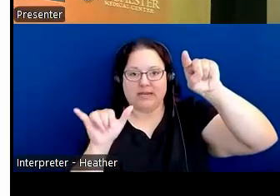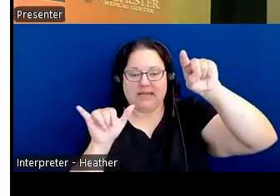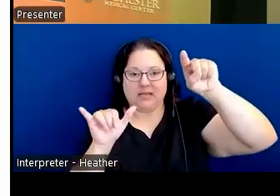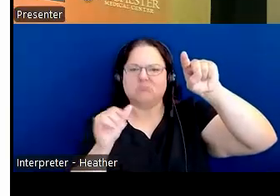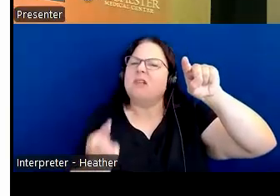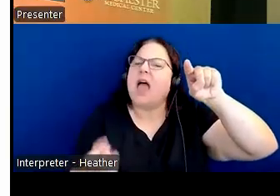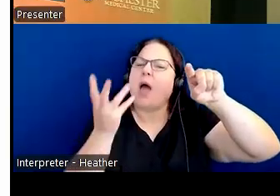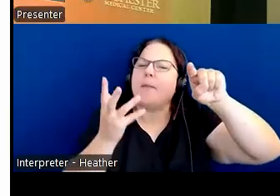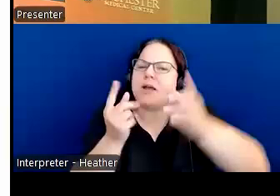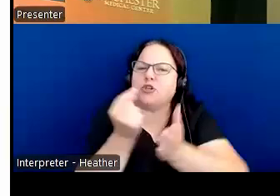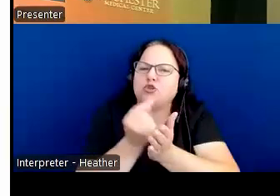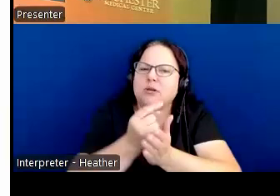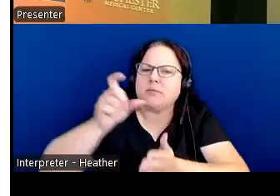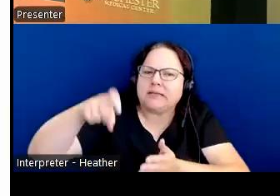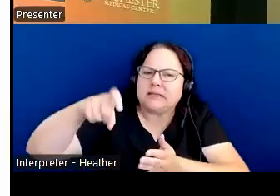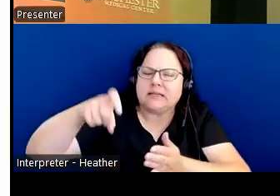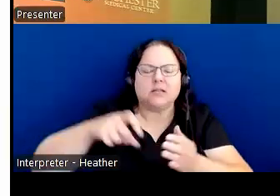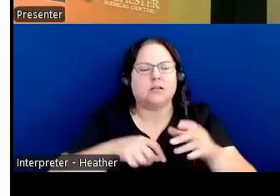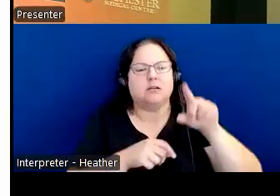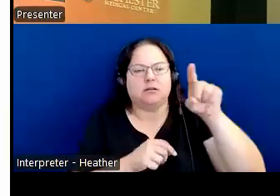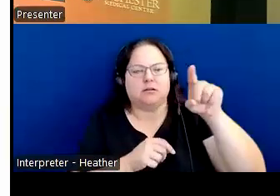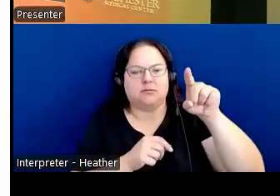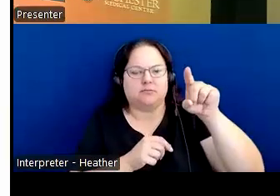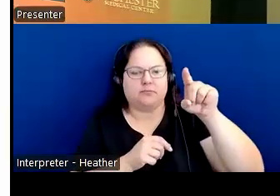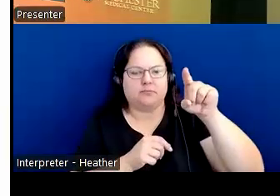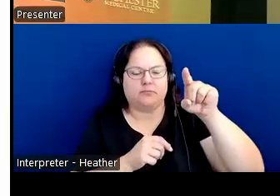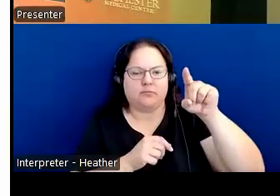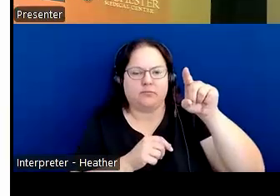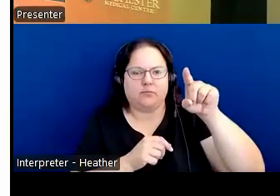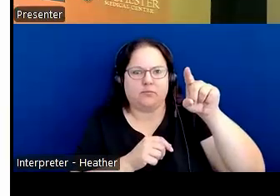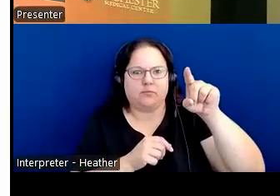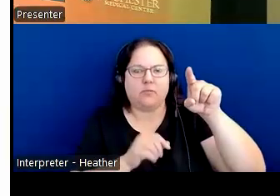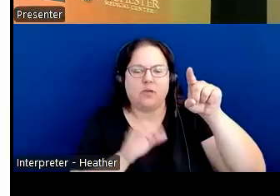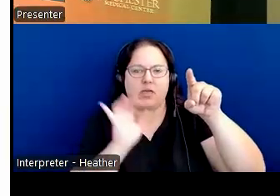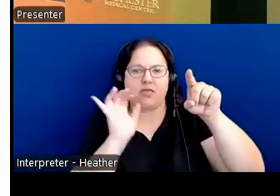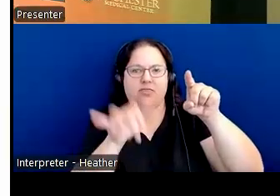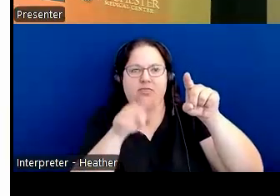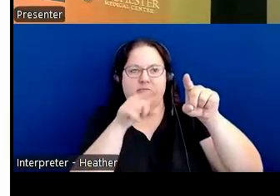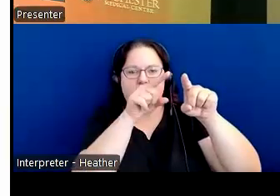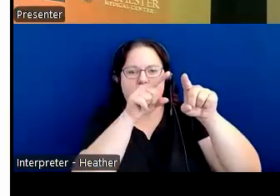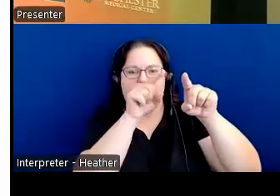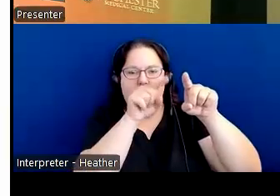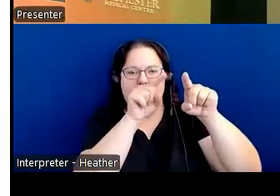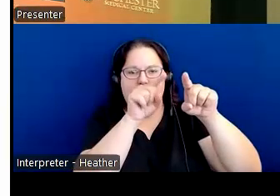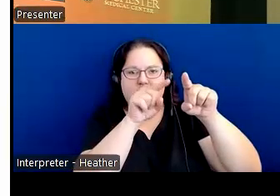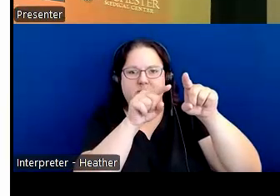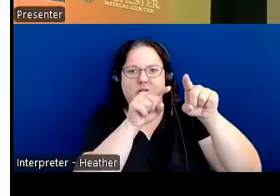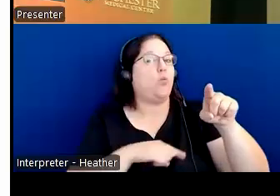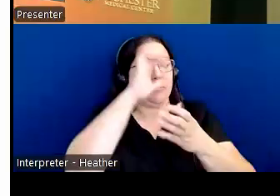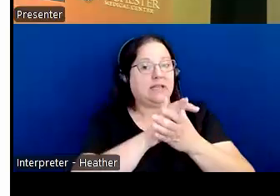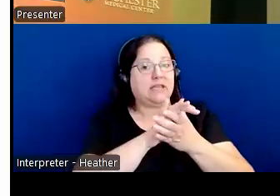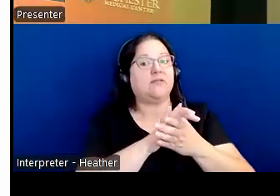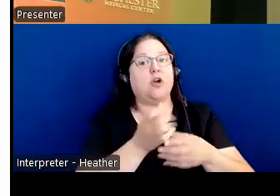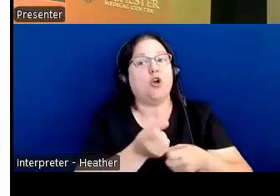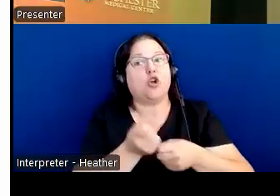treatment. And as I said, we believe that that drives the number of appointments that people get, some of which that they